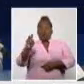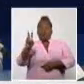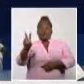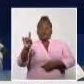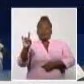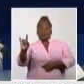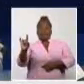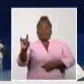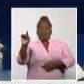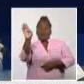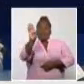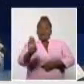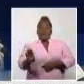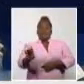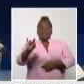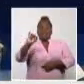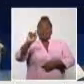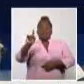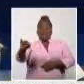5.8.